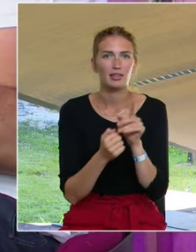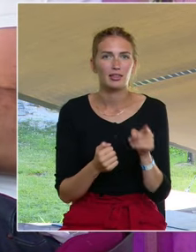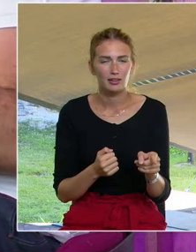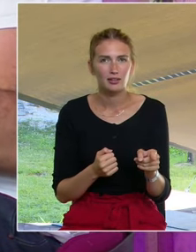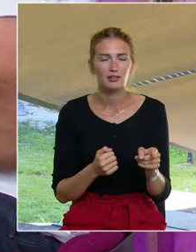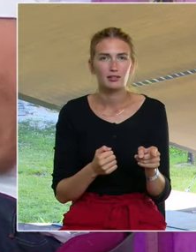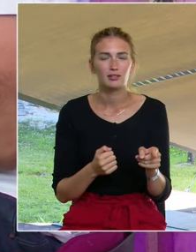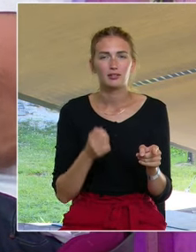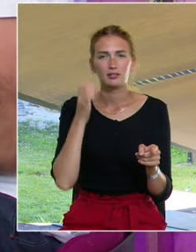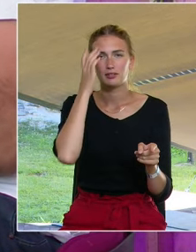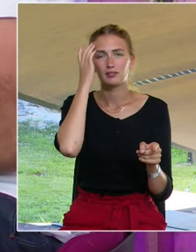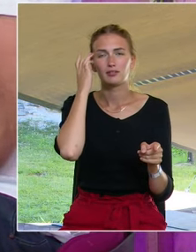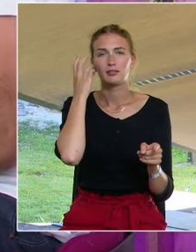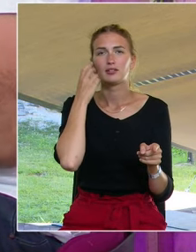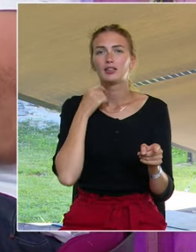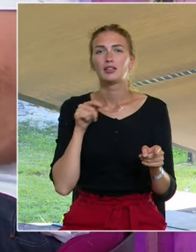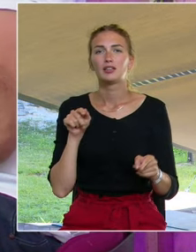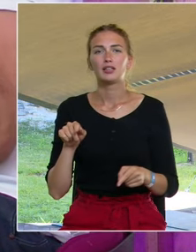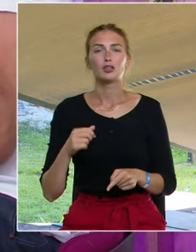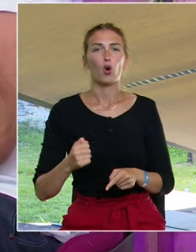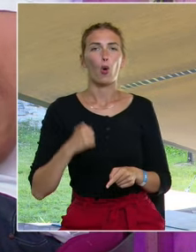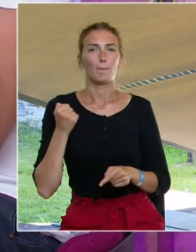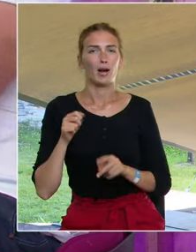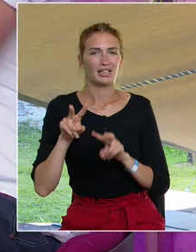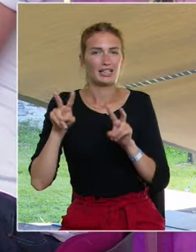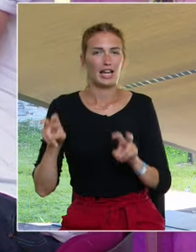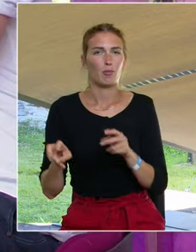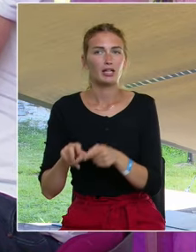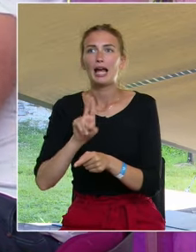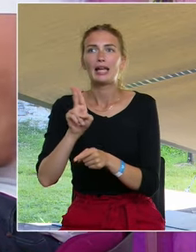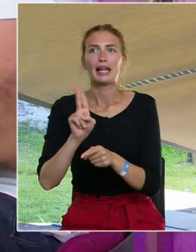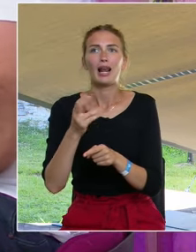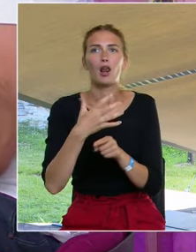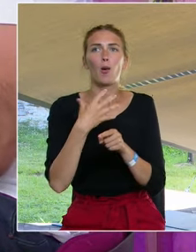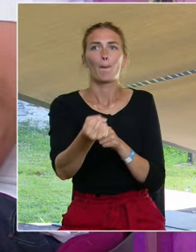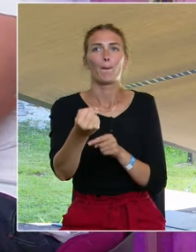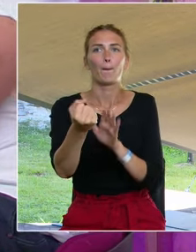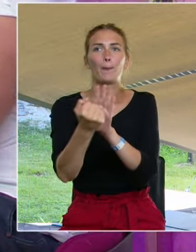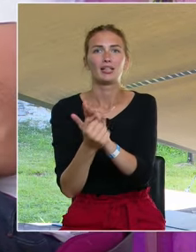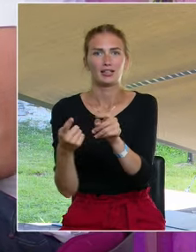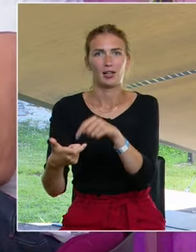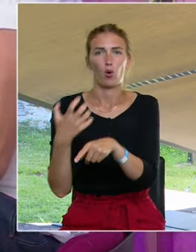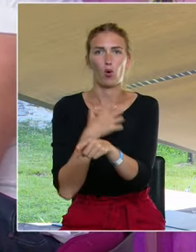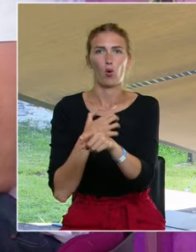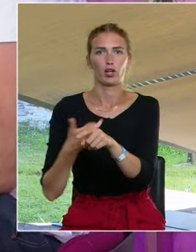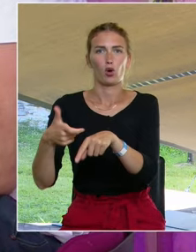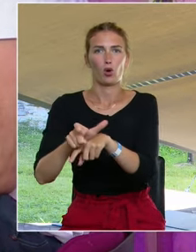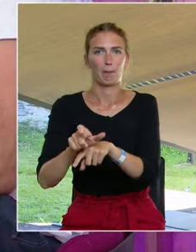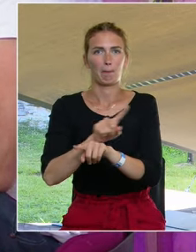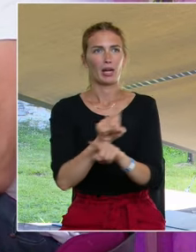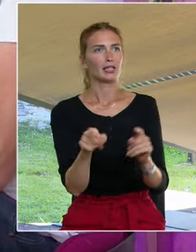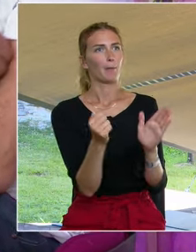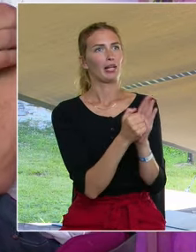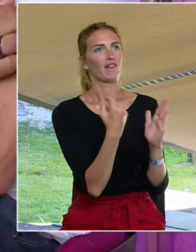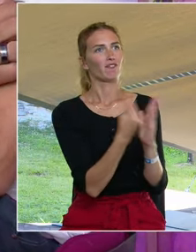bad art. That's ownership art, where they actually, who owns it is more important than what the work actually. Yeah, it has